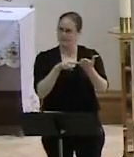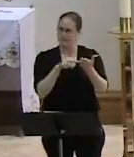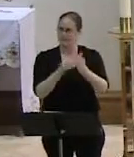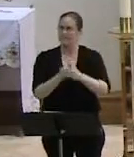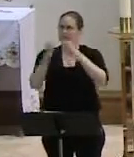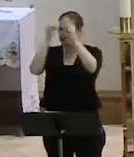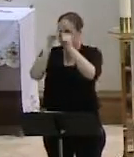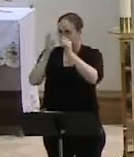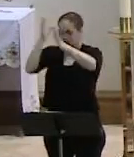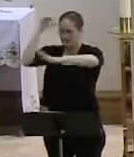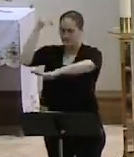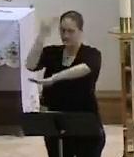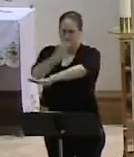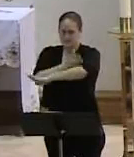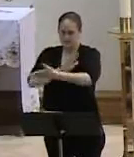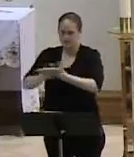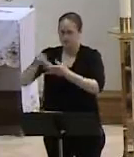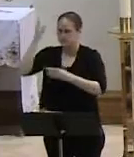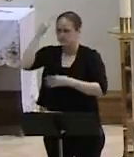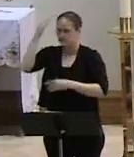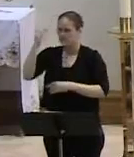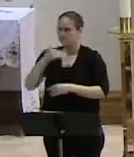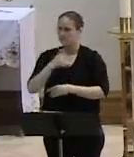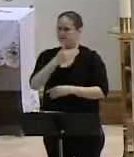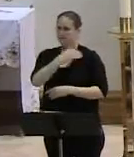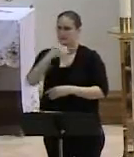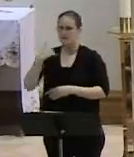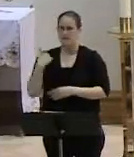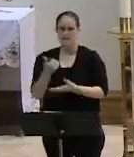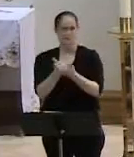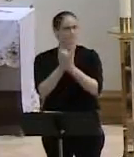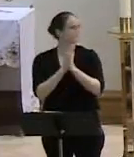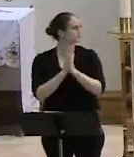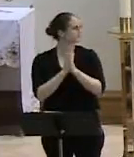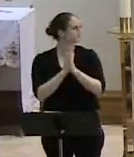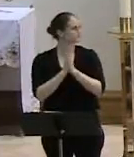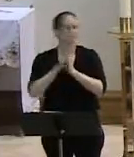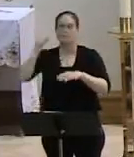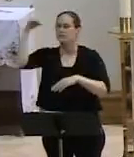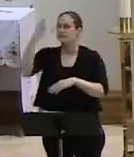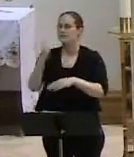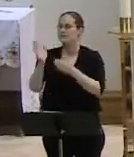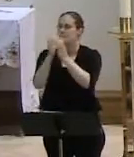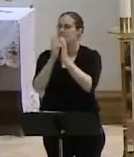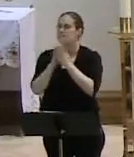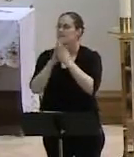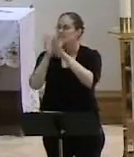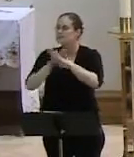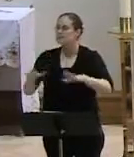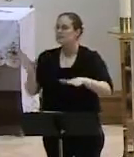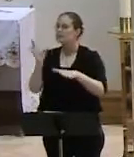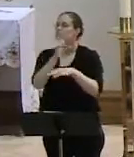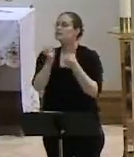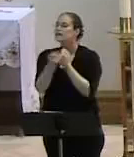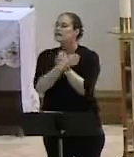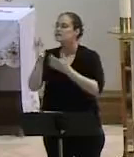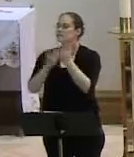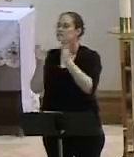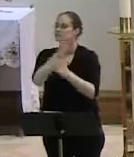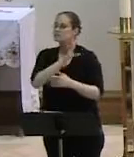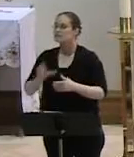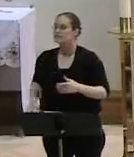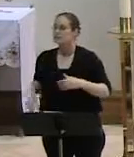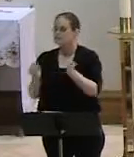In the name of the Father and of the Son and of the Holy Spirit, amen. The grace and peace and the love of the Lord Jesus Christ be with you all.